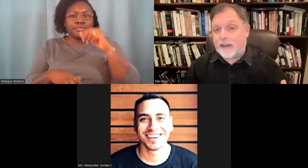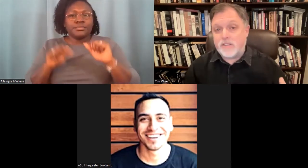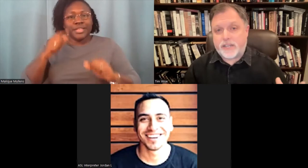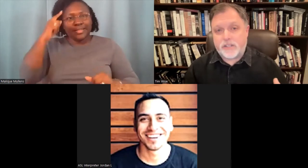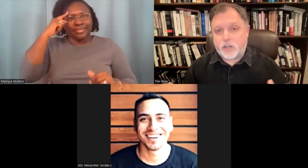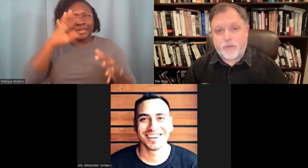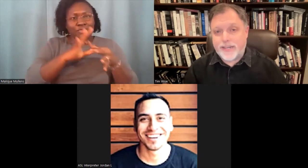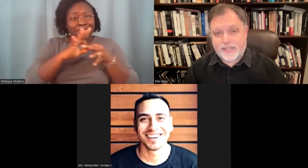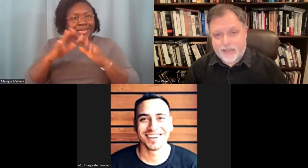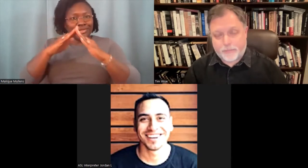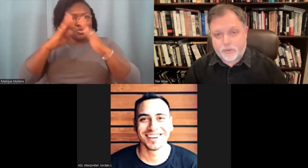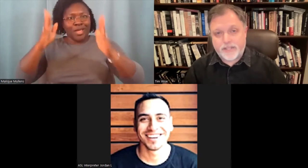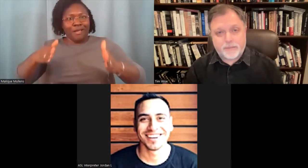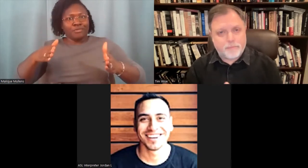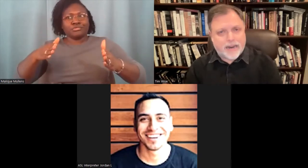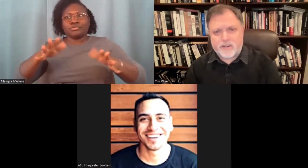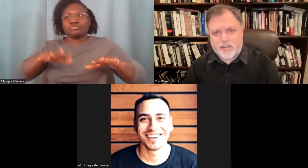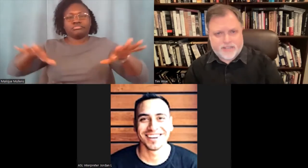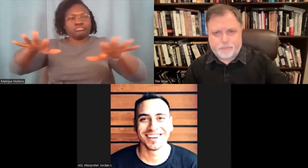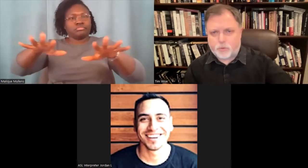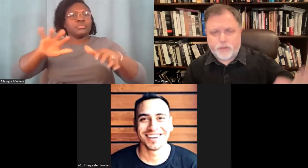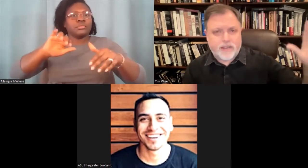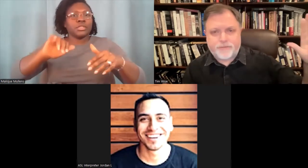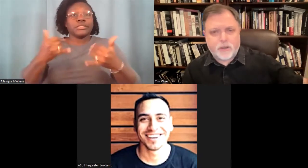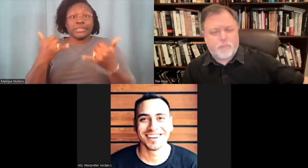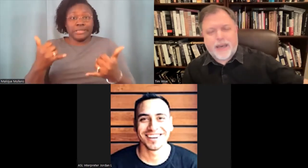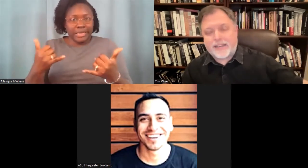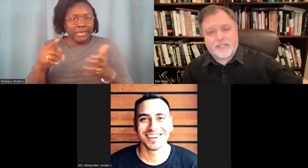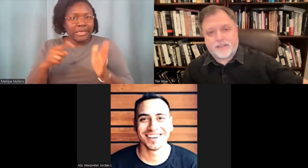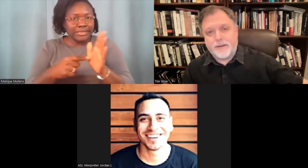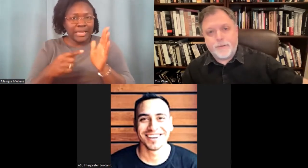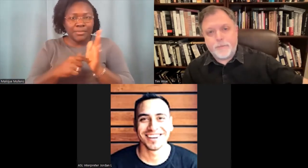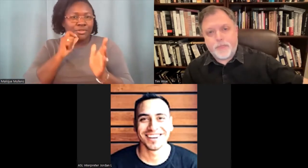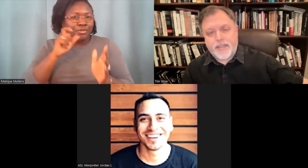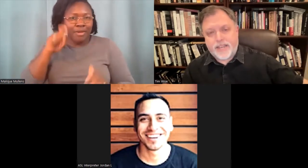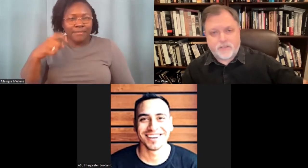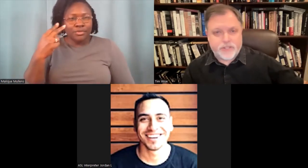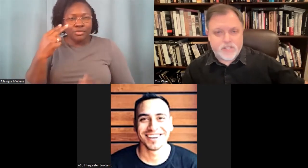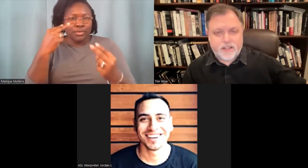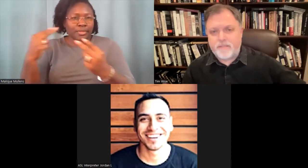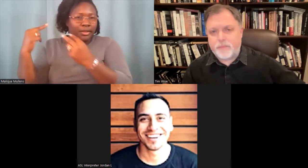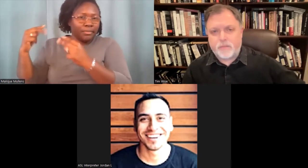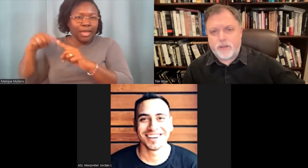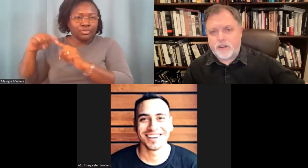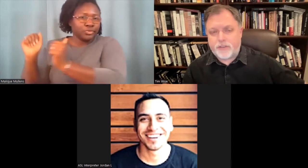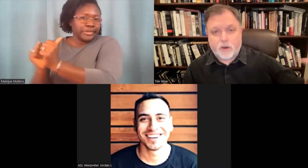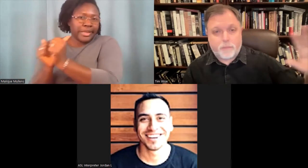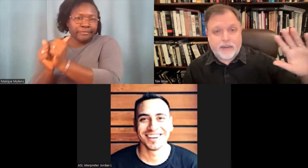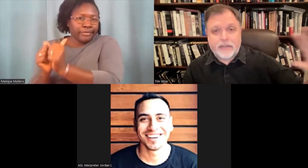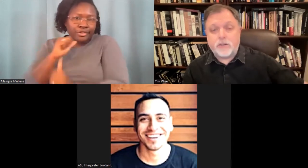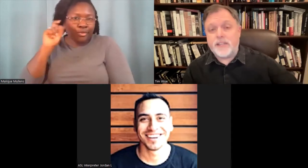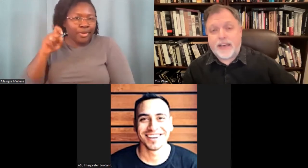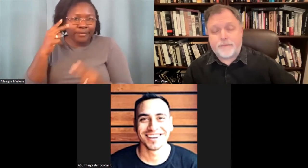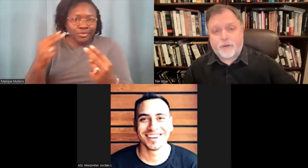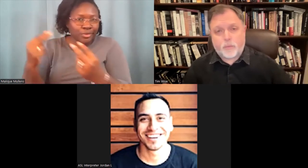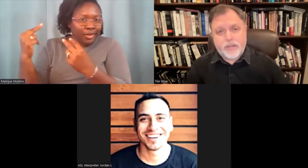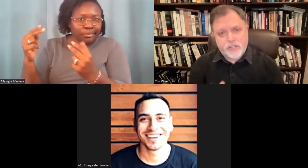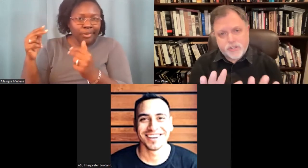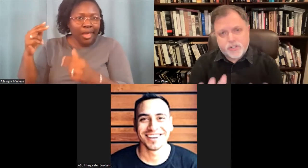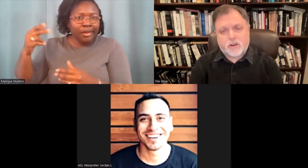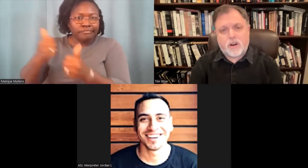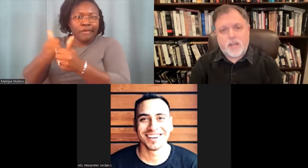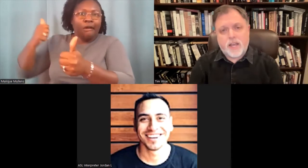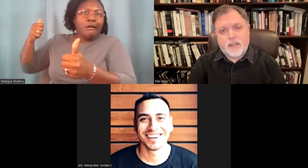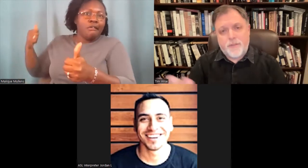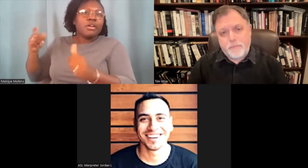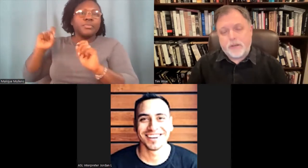regard to housing is a great example, and it's a modern example. We don't have to go back to the days of enslavement. We don't have to go back nearly that far. We can